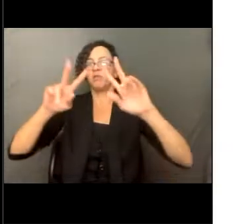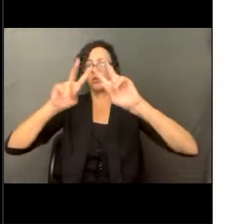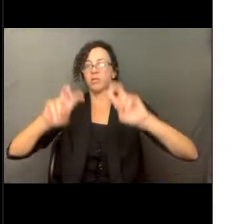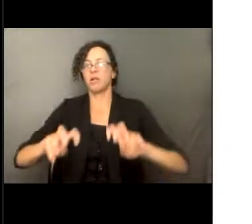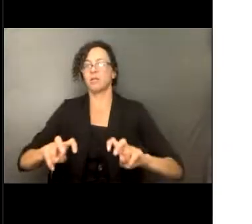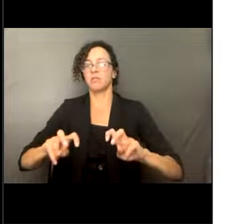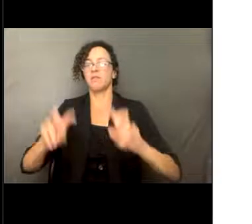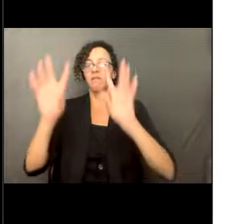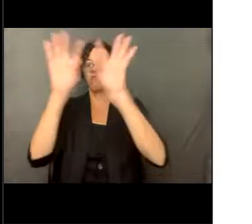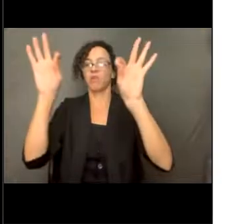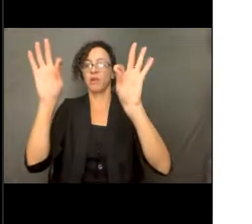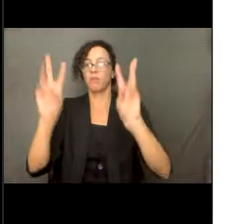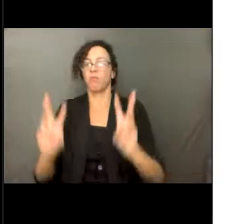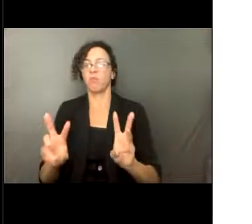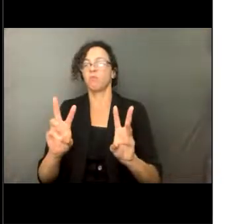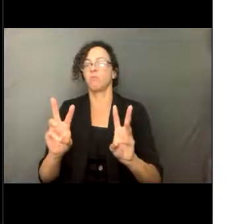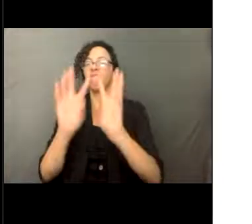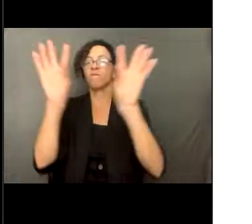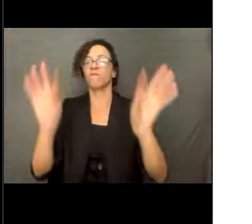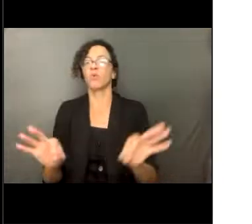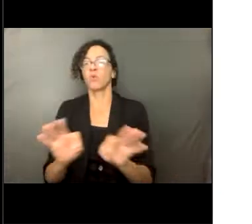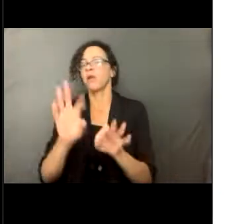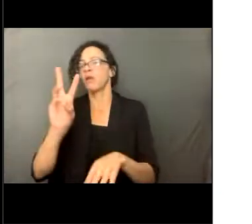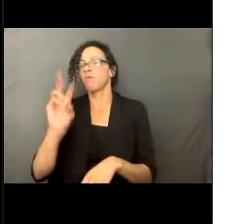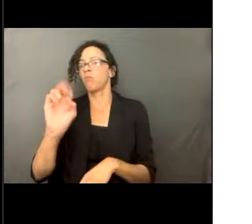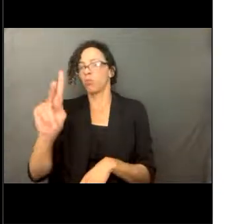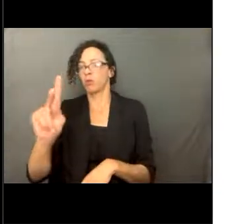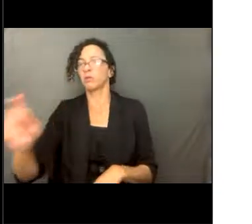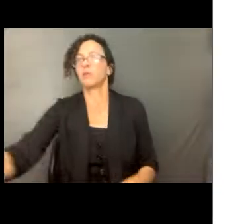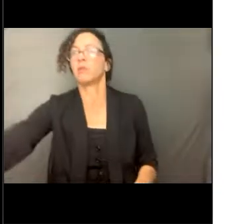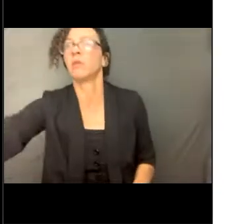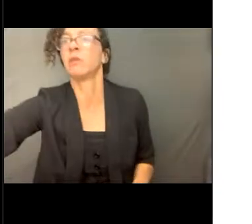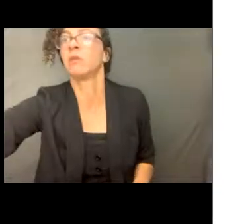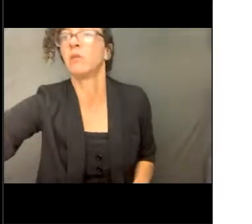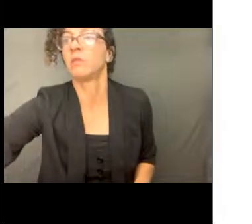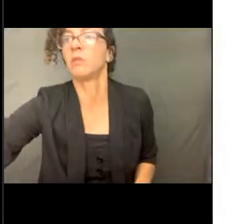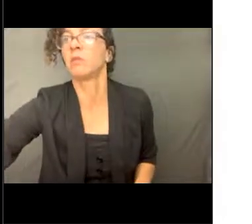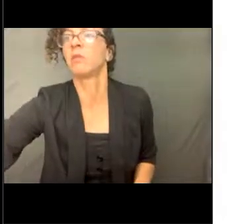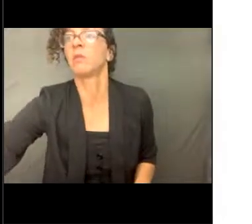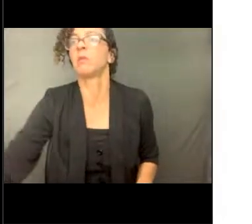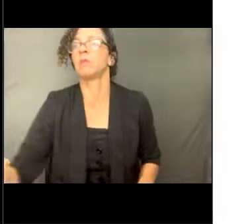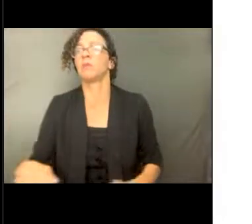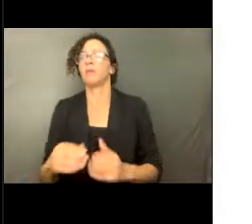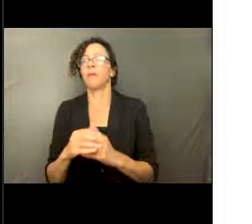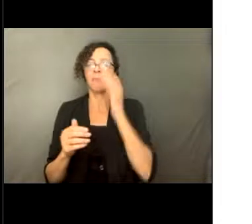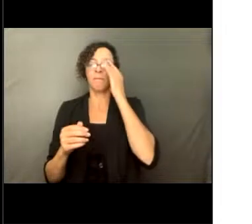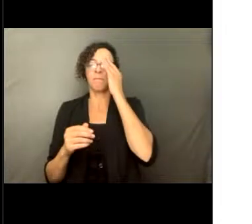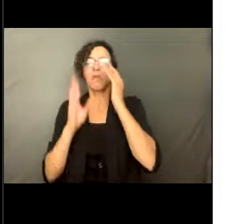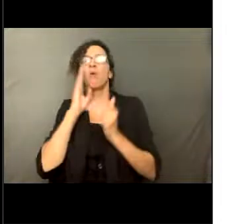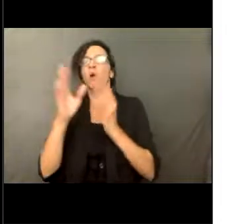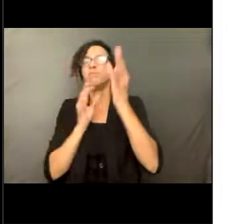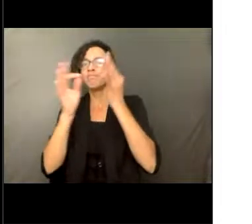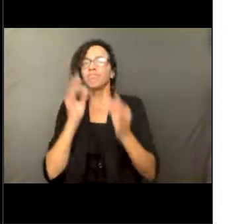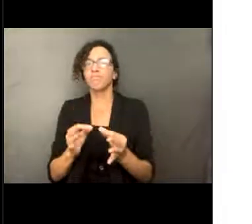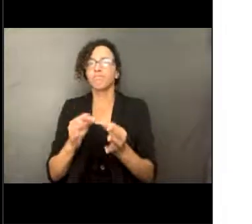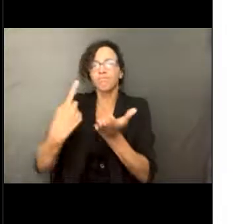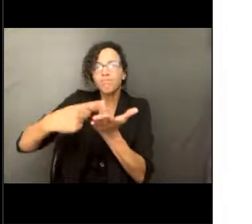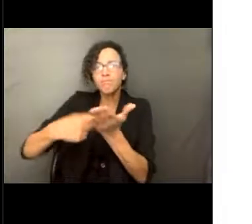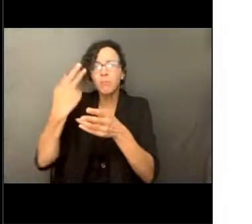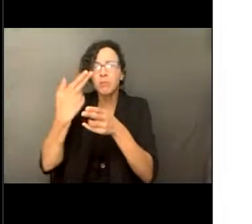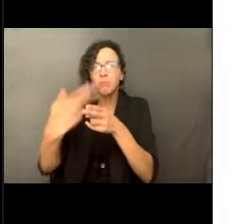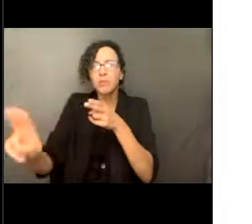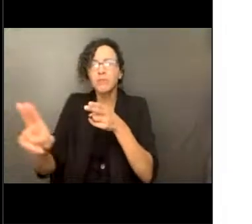nexus piece already, so I'll move on there. So I'll walk through very briefly the data